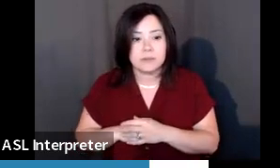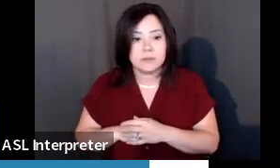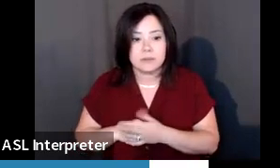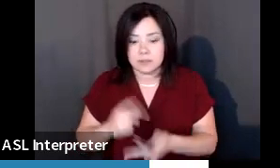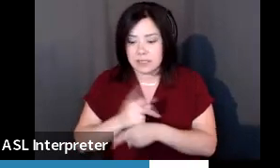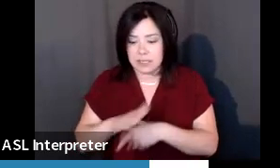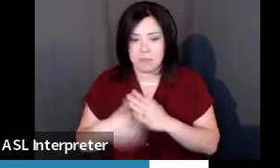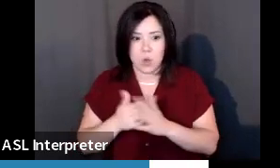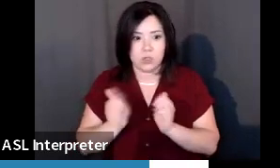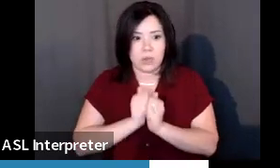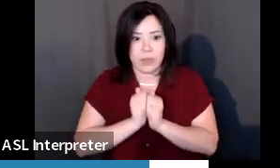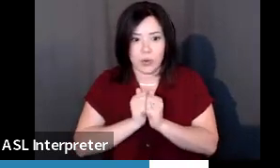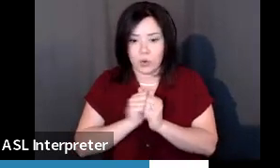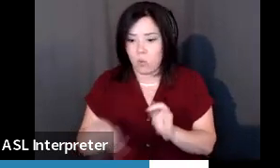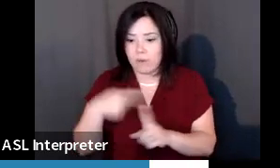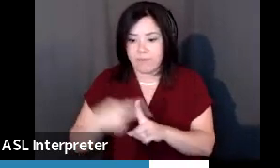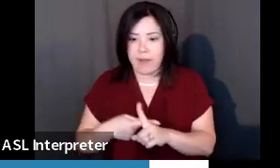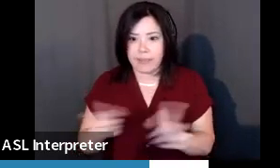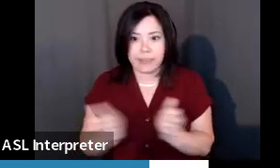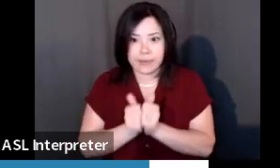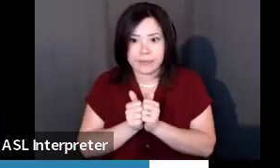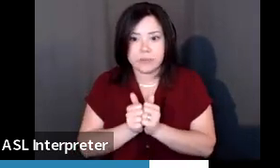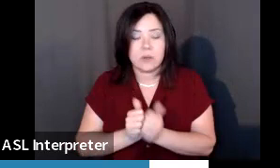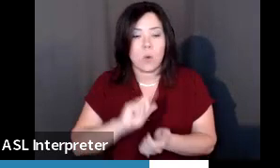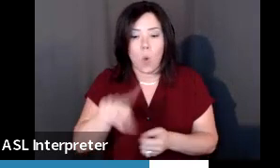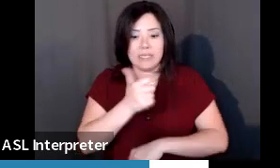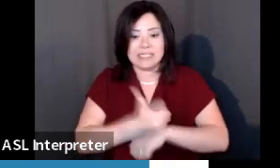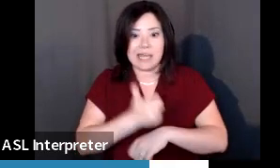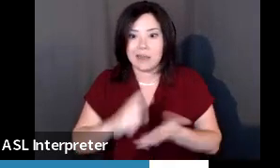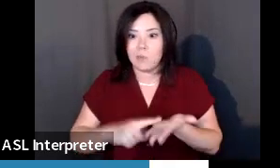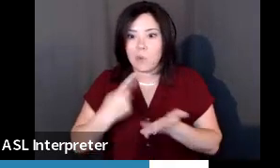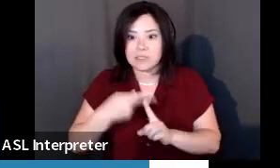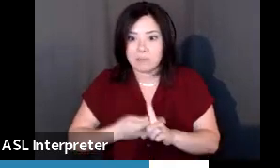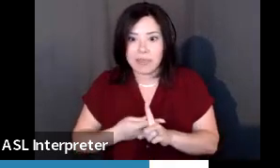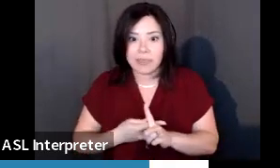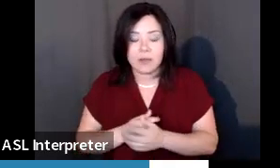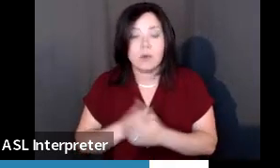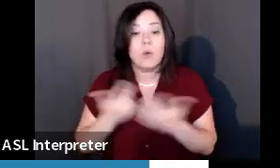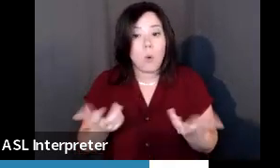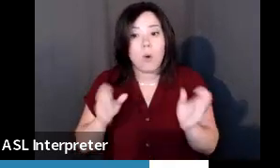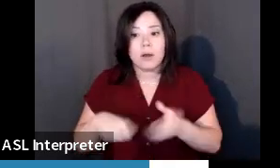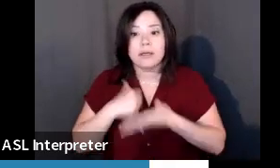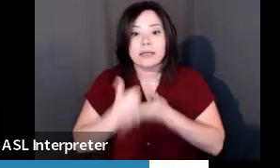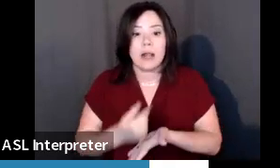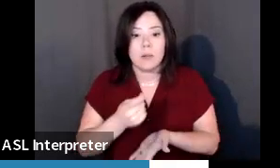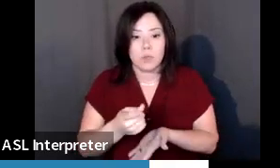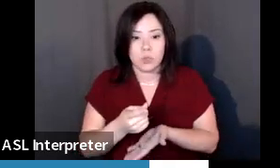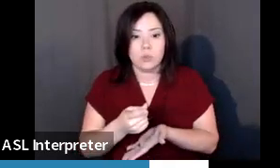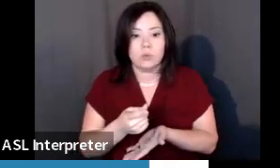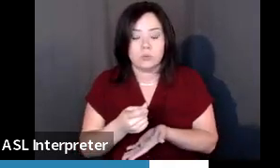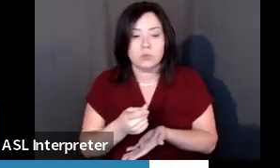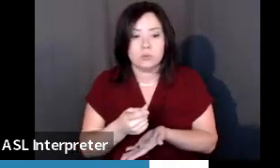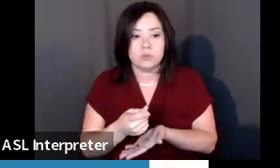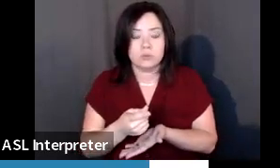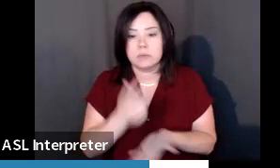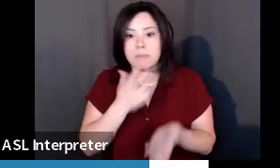right together in 1 month. So you're only having to set that up once a month, or it can help you as someone that just might